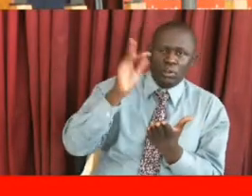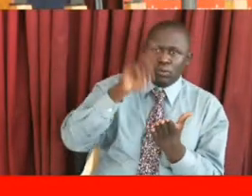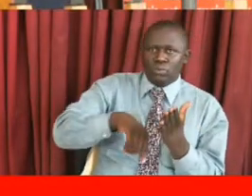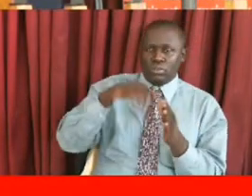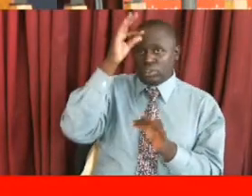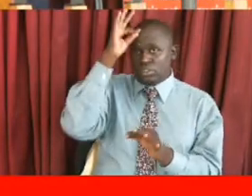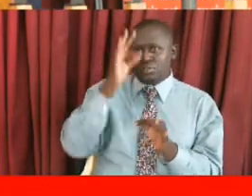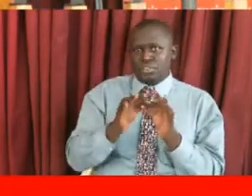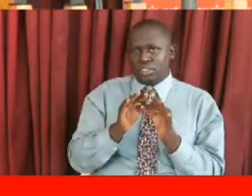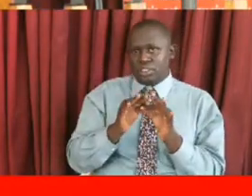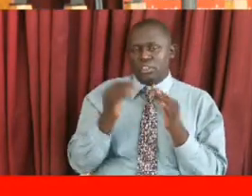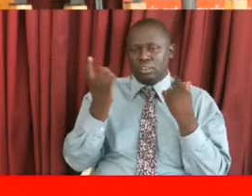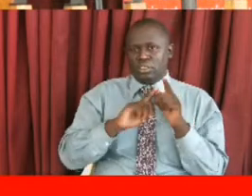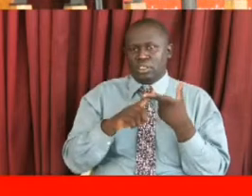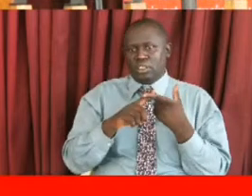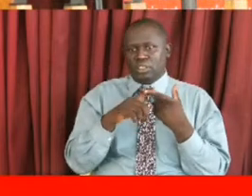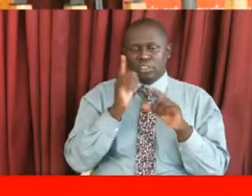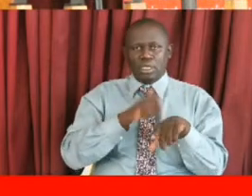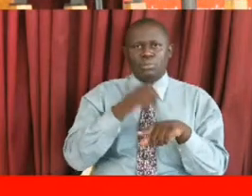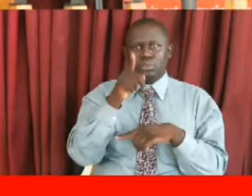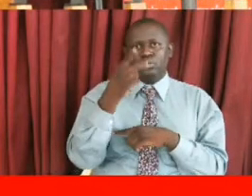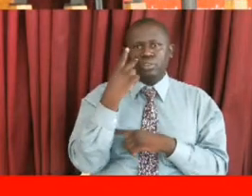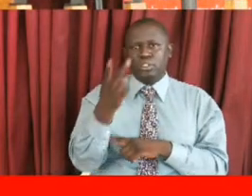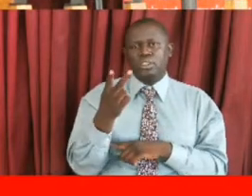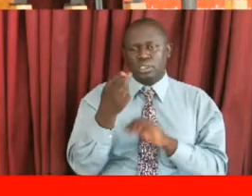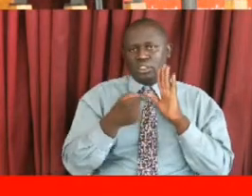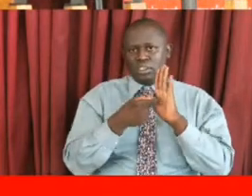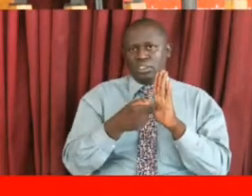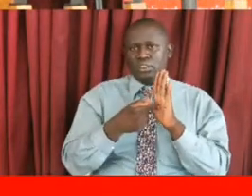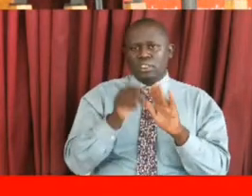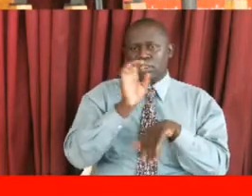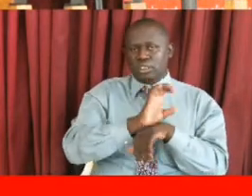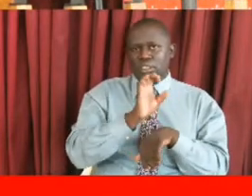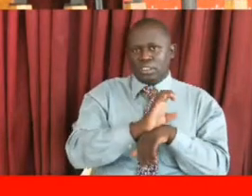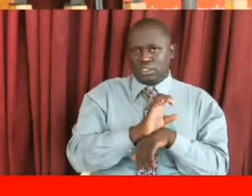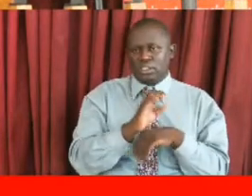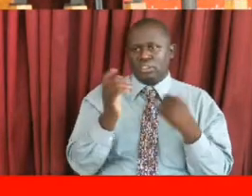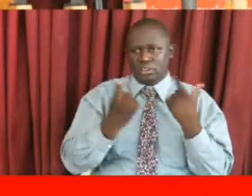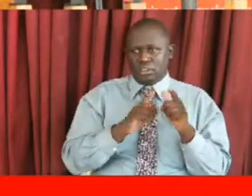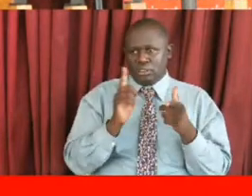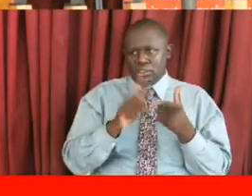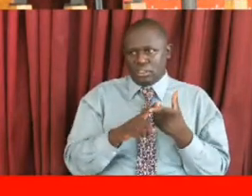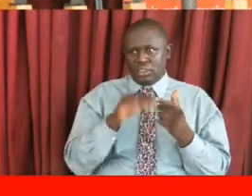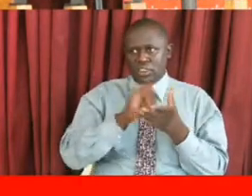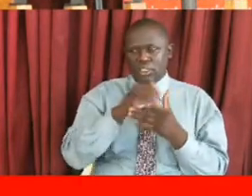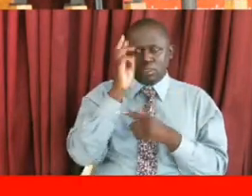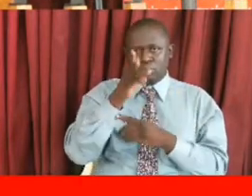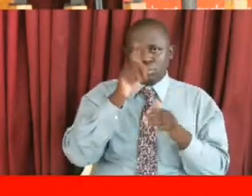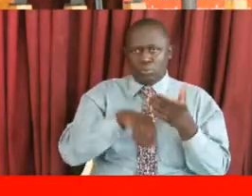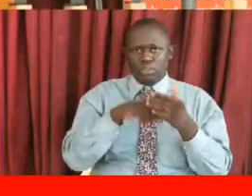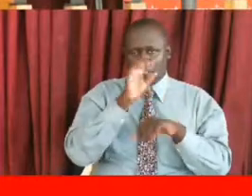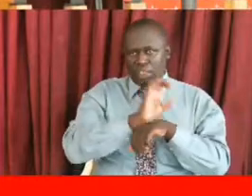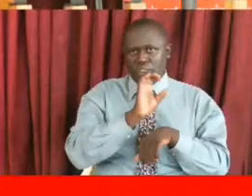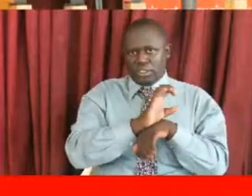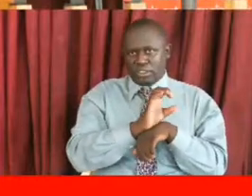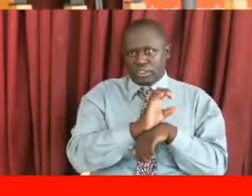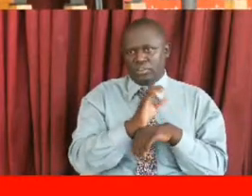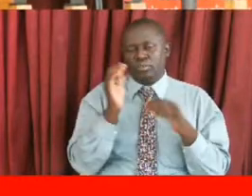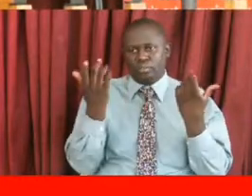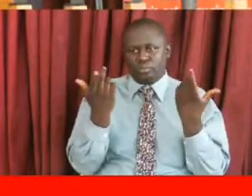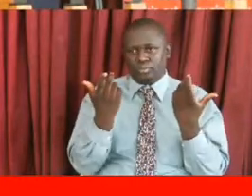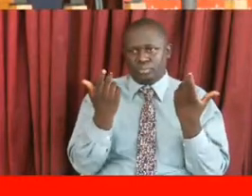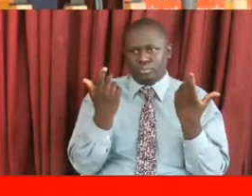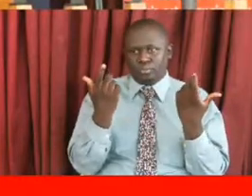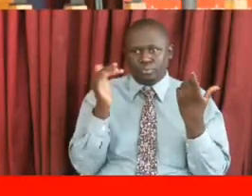Father when you will see such a church believe it or not that will be a church that we have